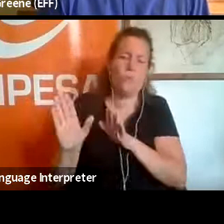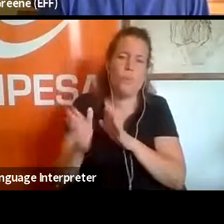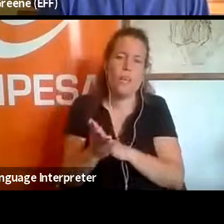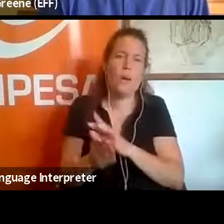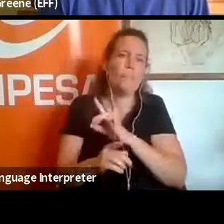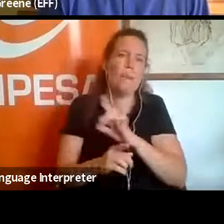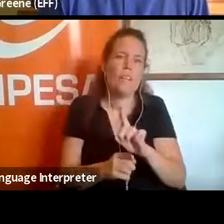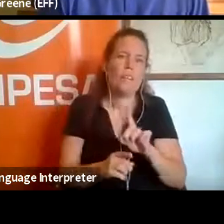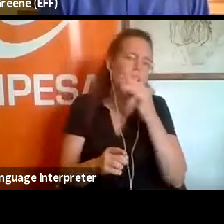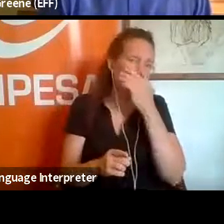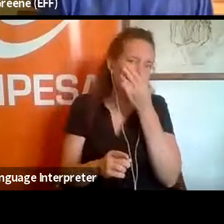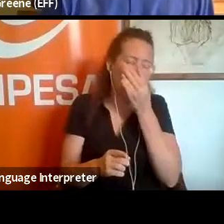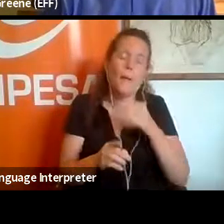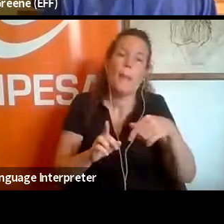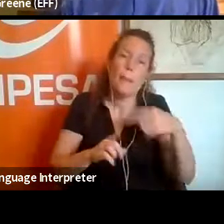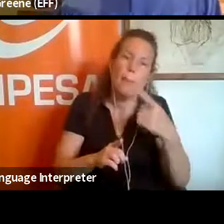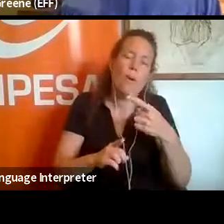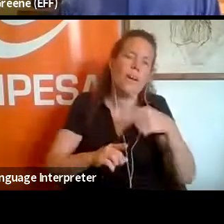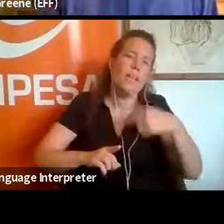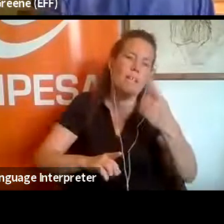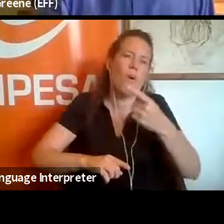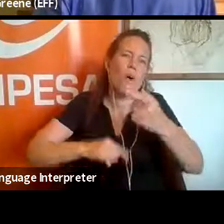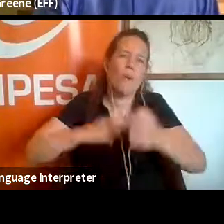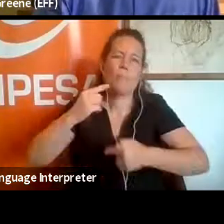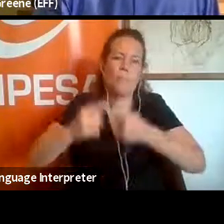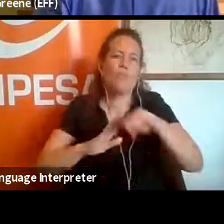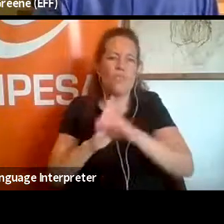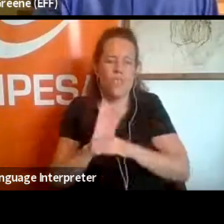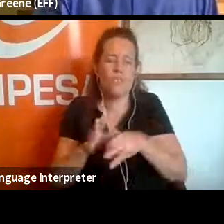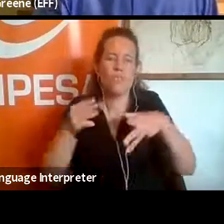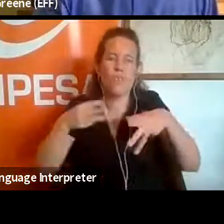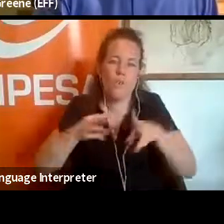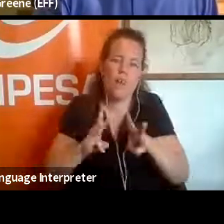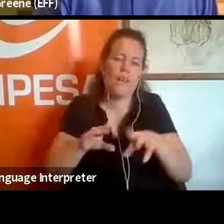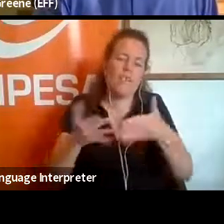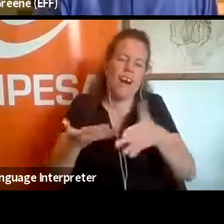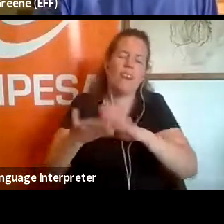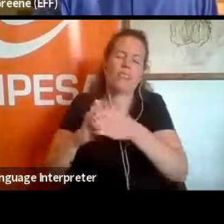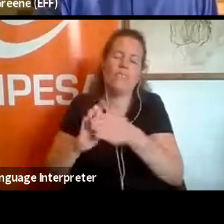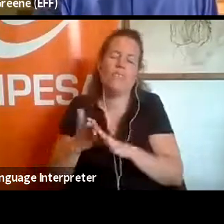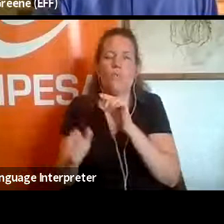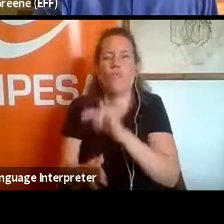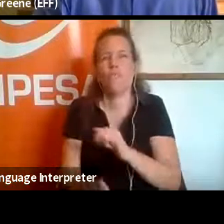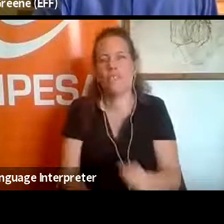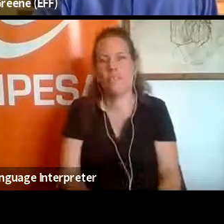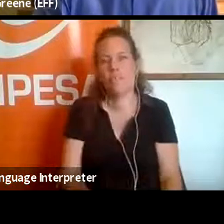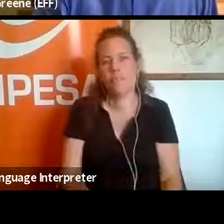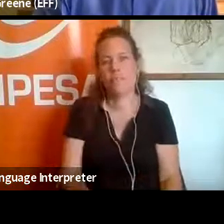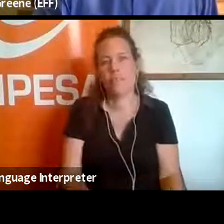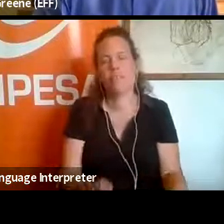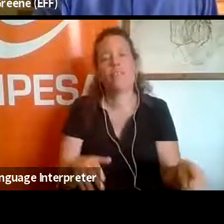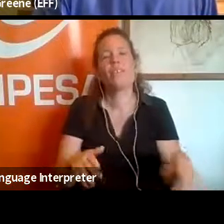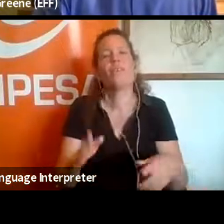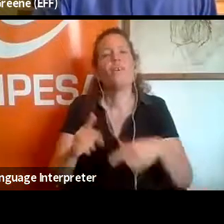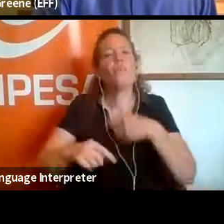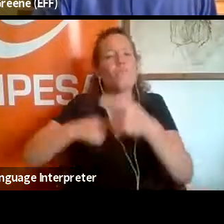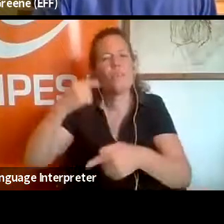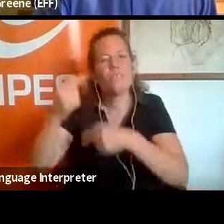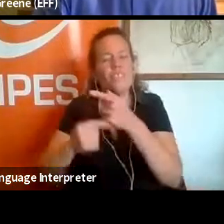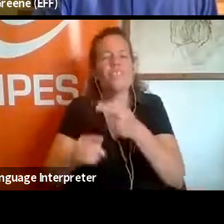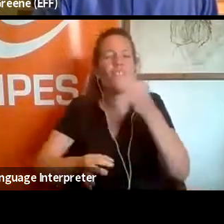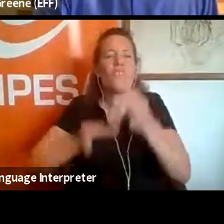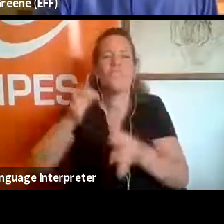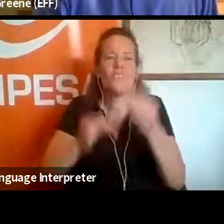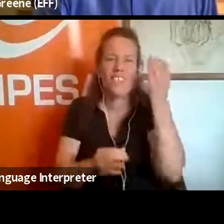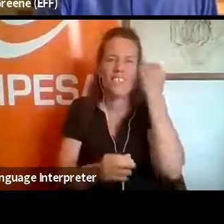deal with this in a more procedural and a way. procedural justice way. Thank